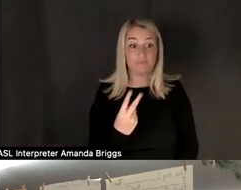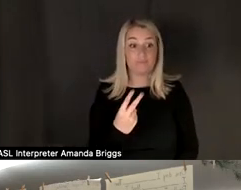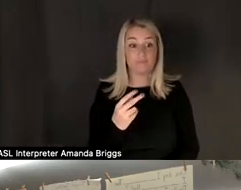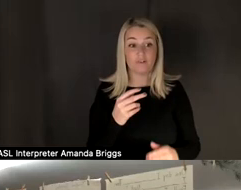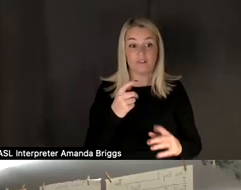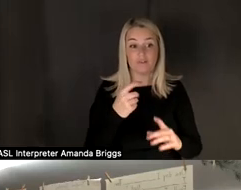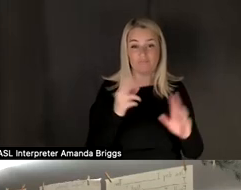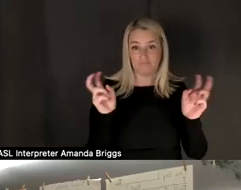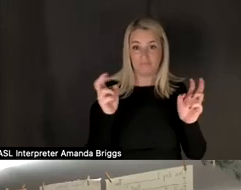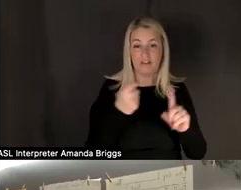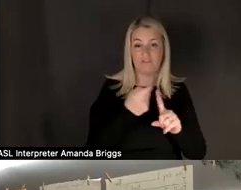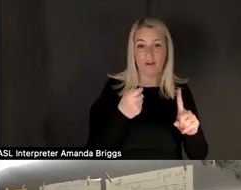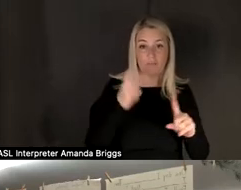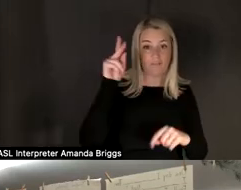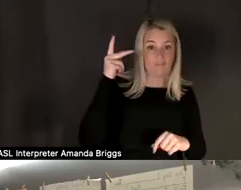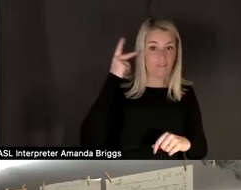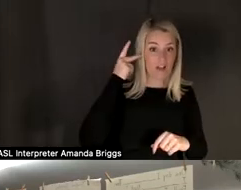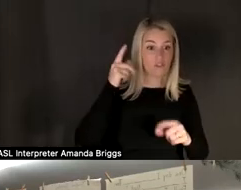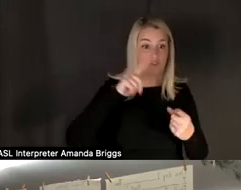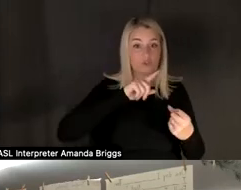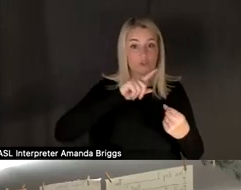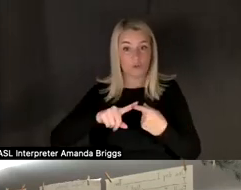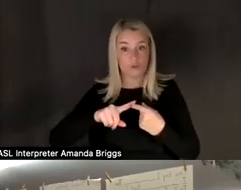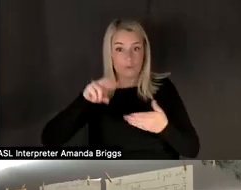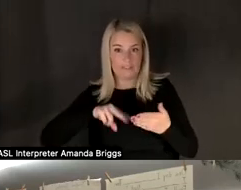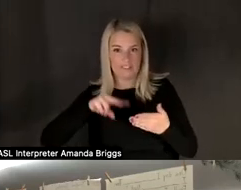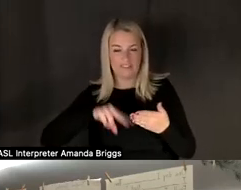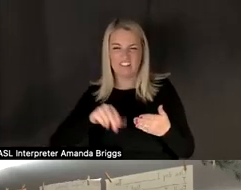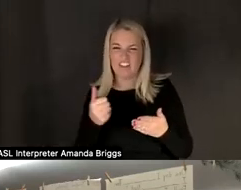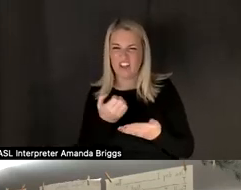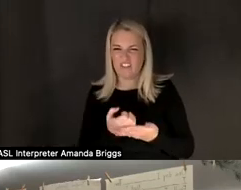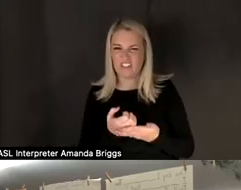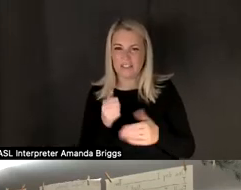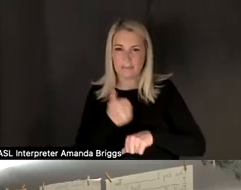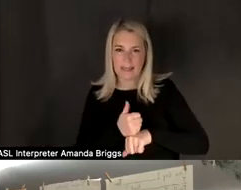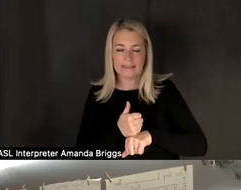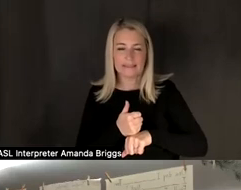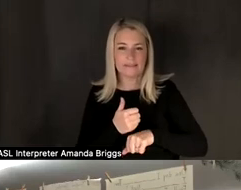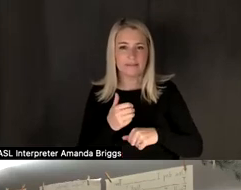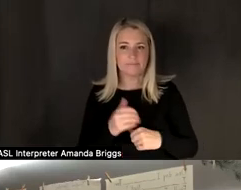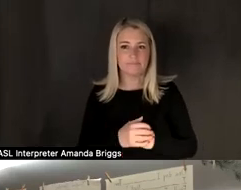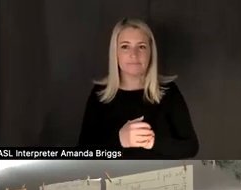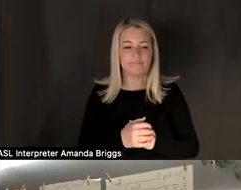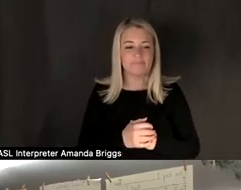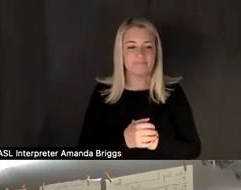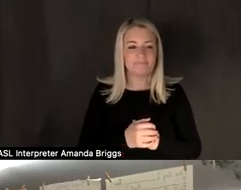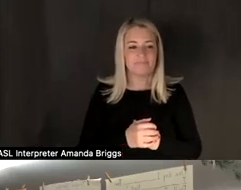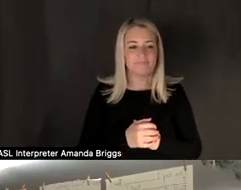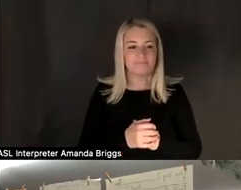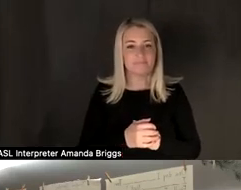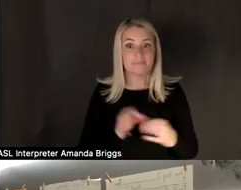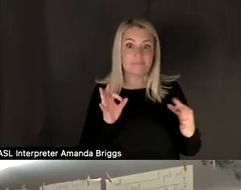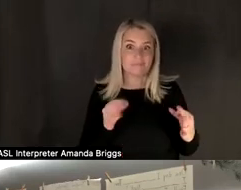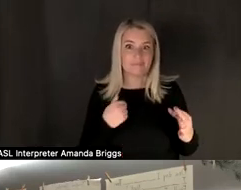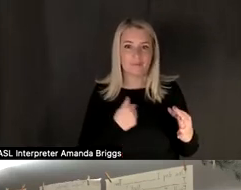Reading, which is another, it's evidence-based. Now, ideally, we would all be using the same